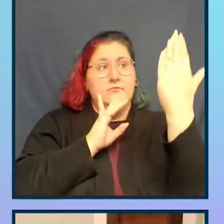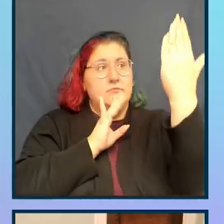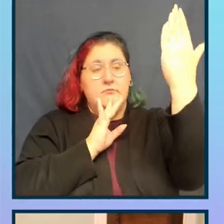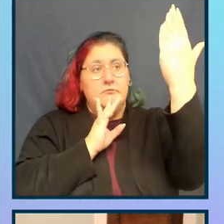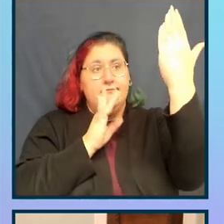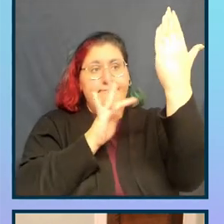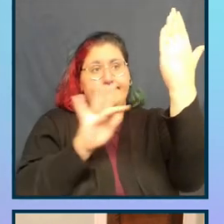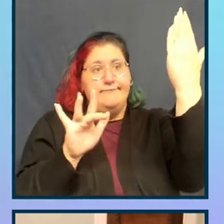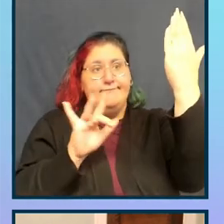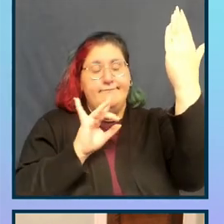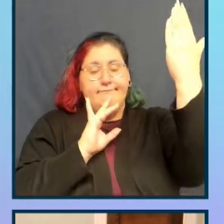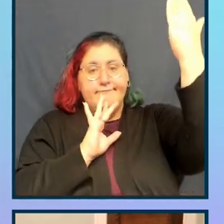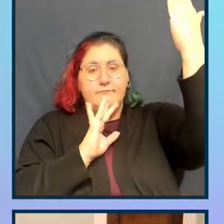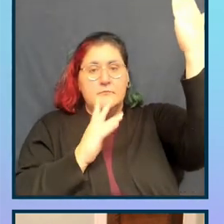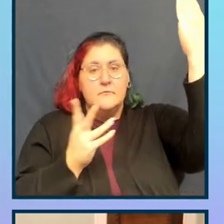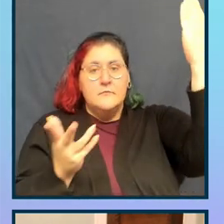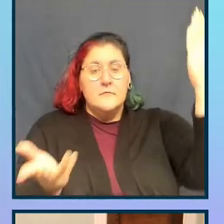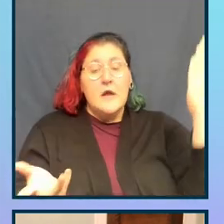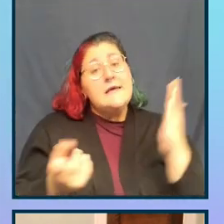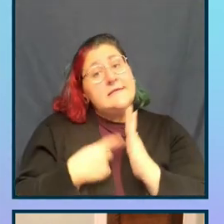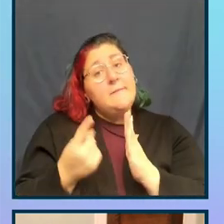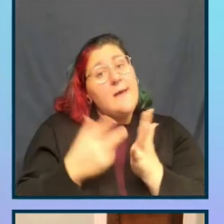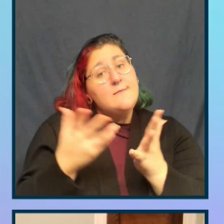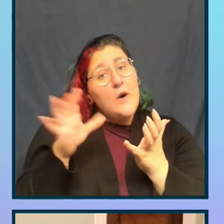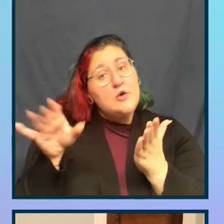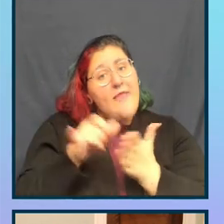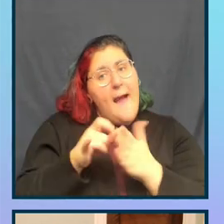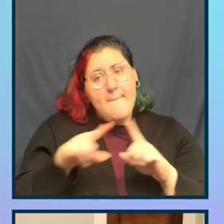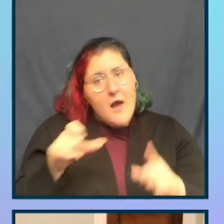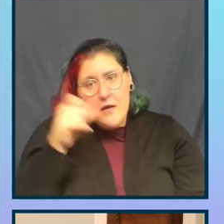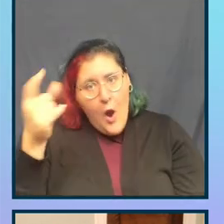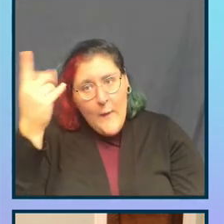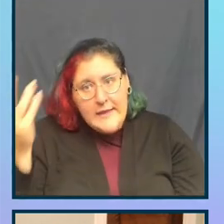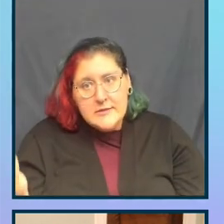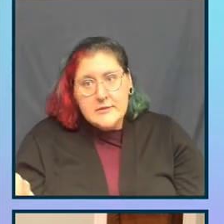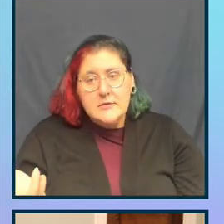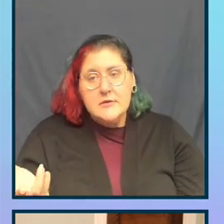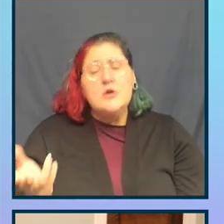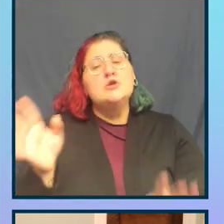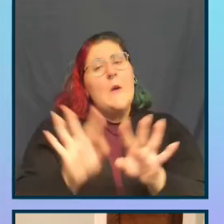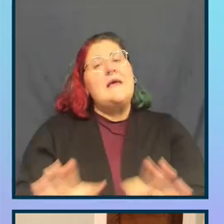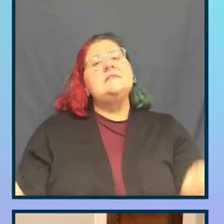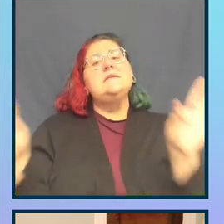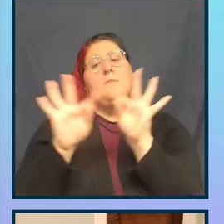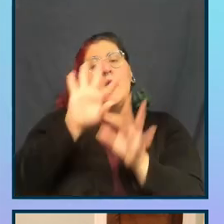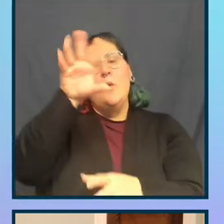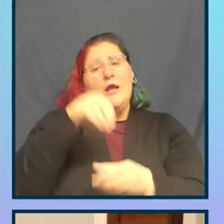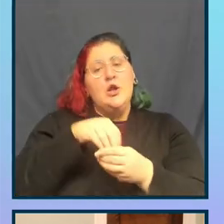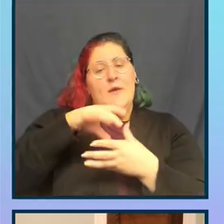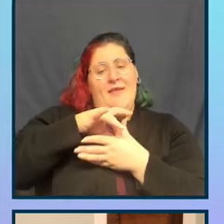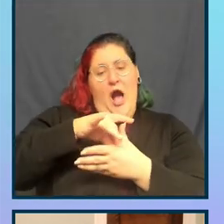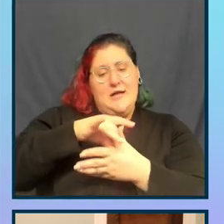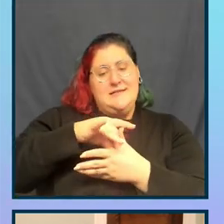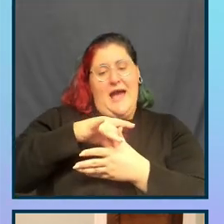always. It is important that we consider the context we place in our CSS and visual design, and we consider whether or not that